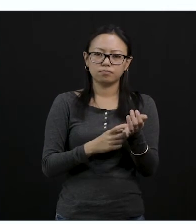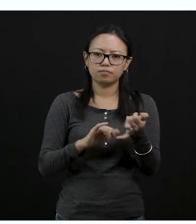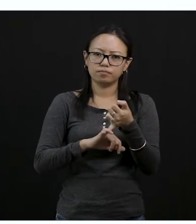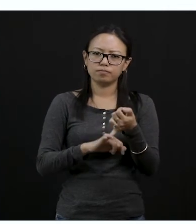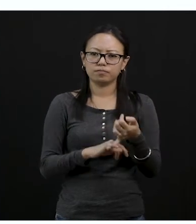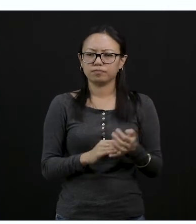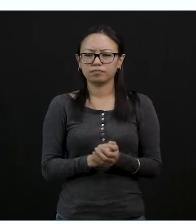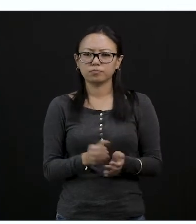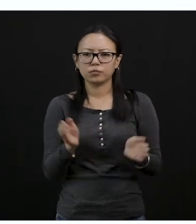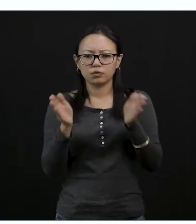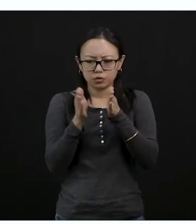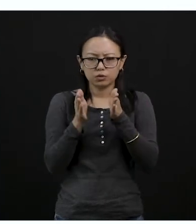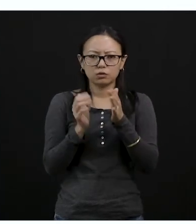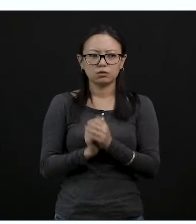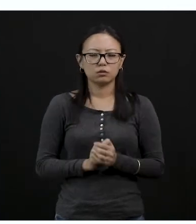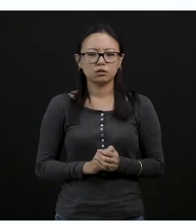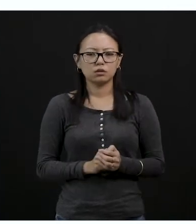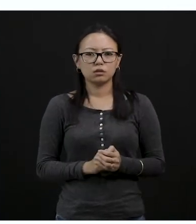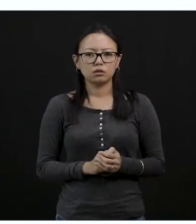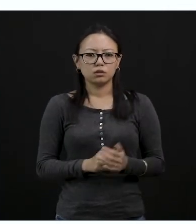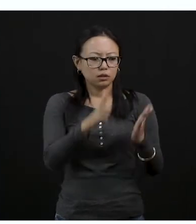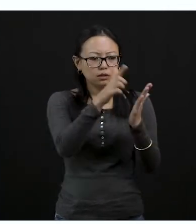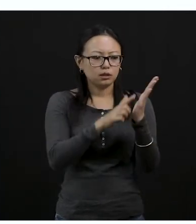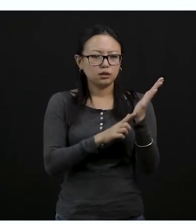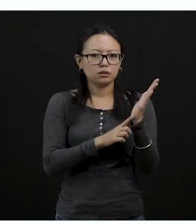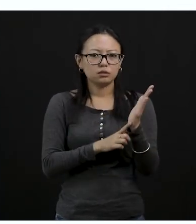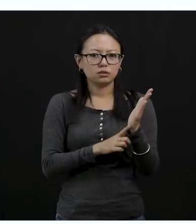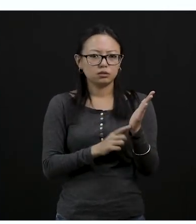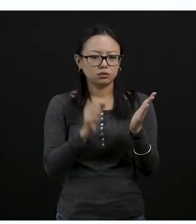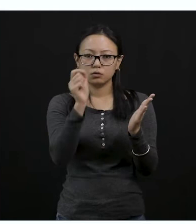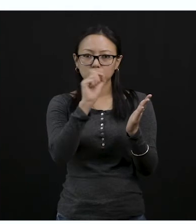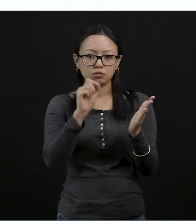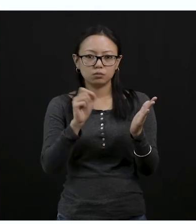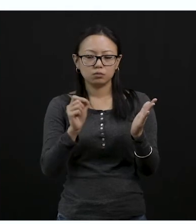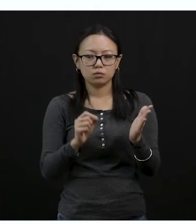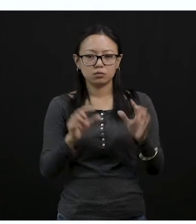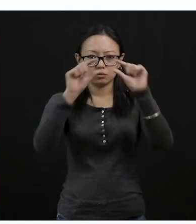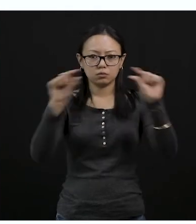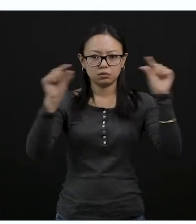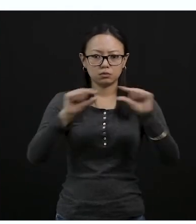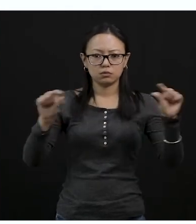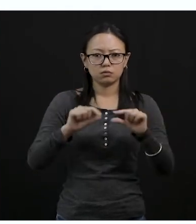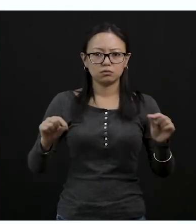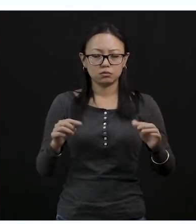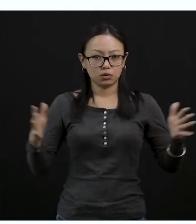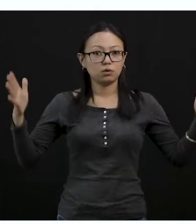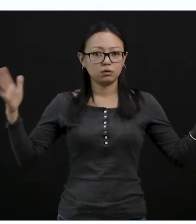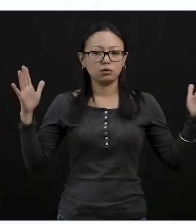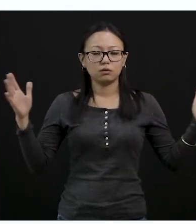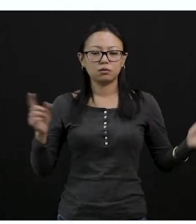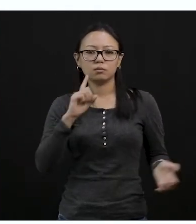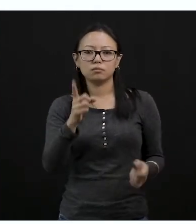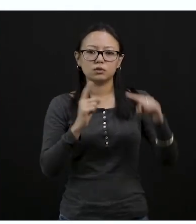you can't do that. You have to write in short words and make sure that it is a very small message, but the other person